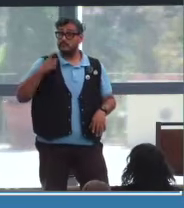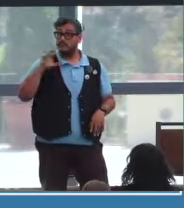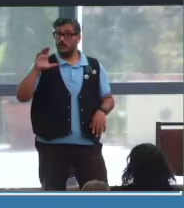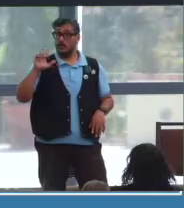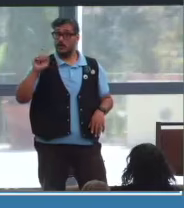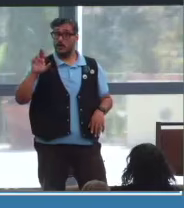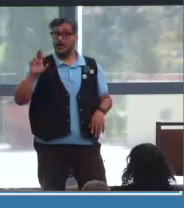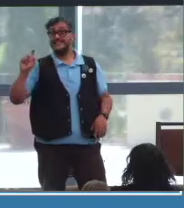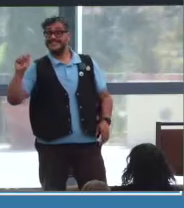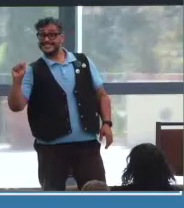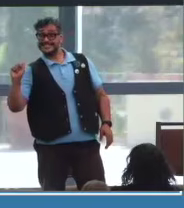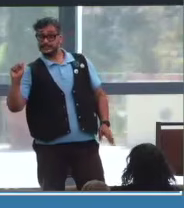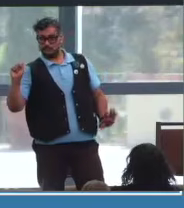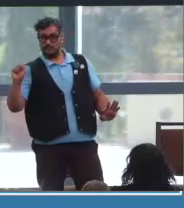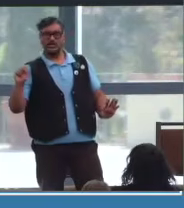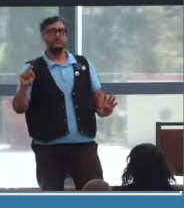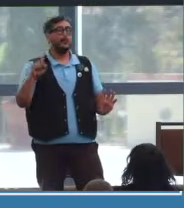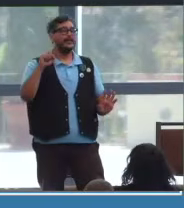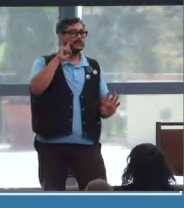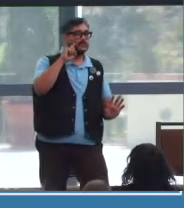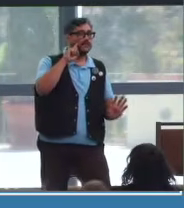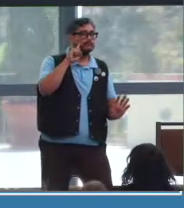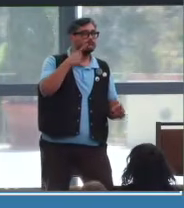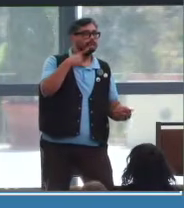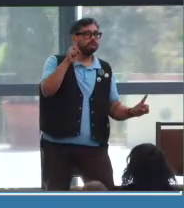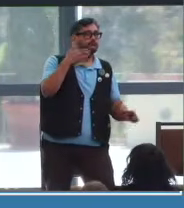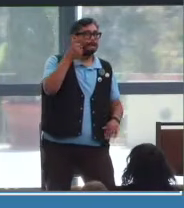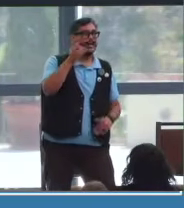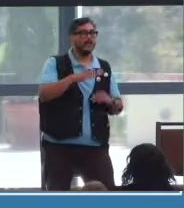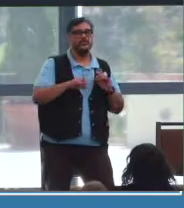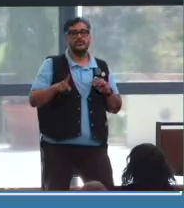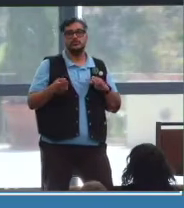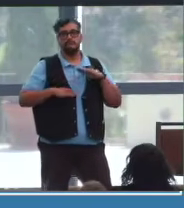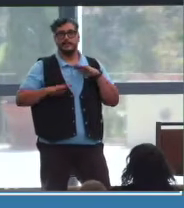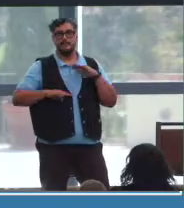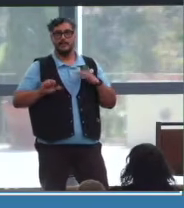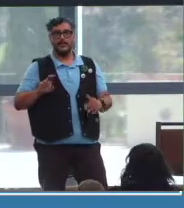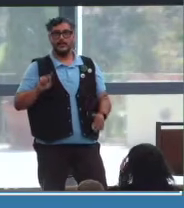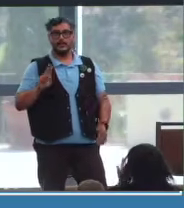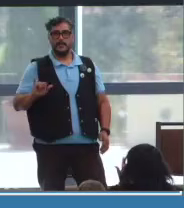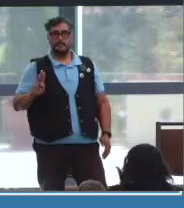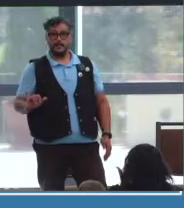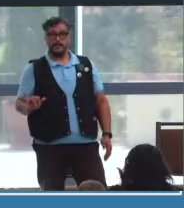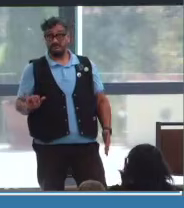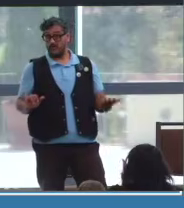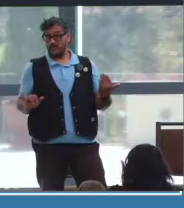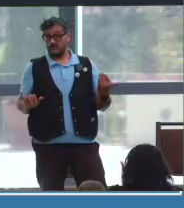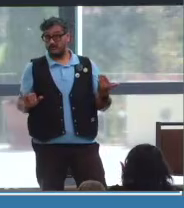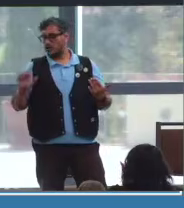cells that we think that works better than, let's say, just the basic antibody-based therapy is that CAR T